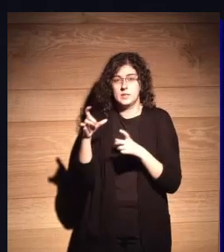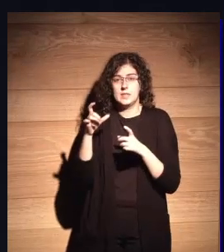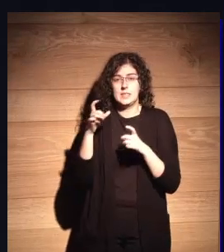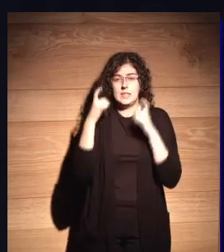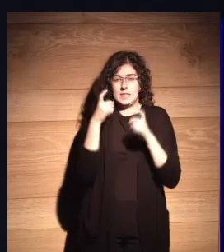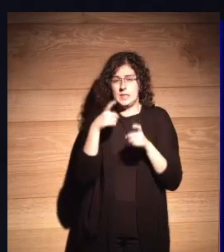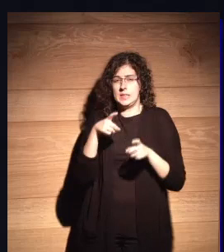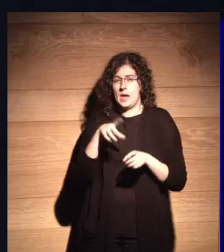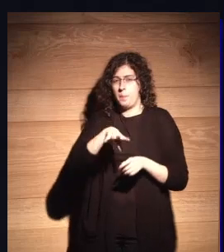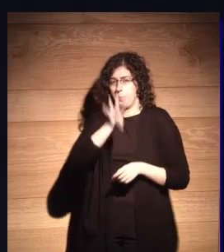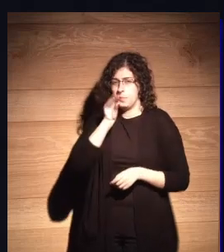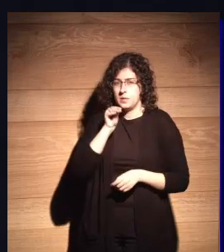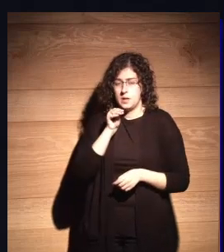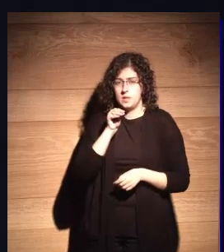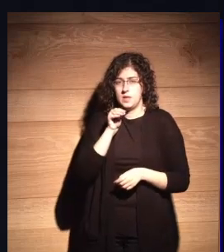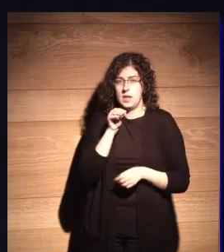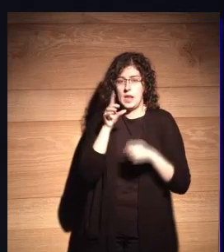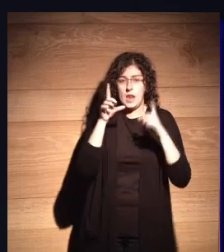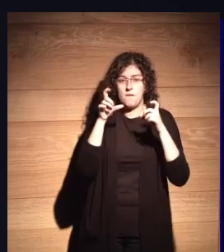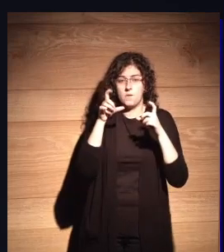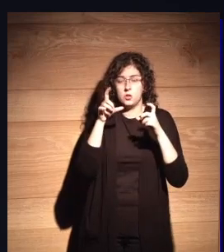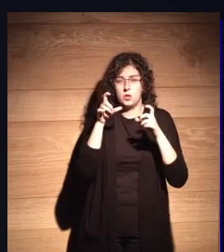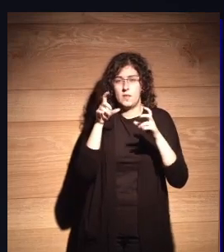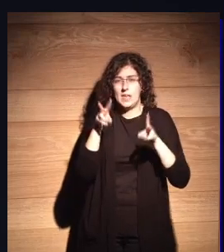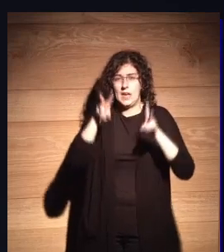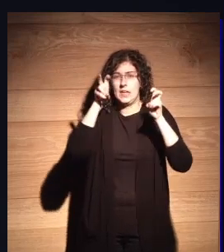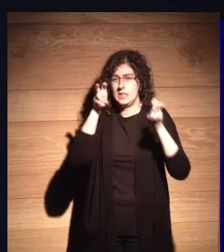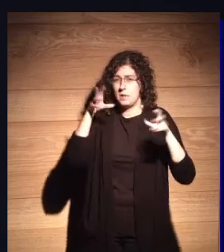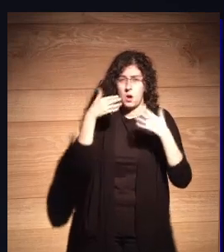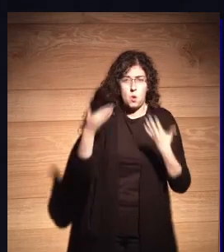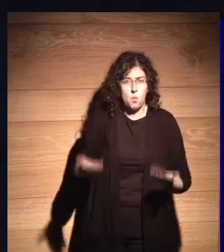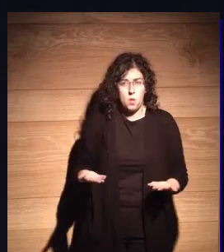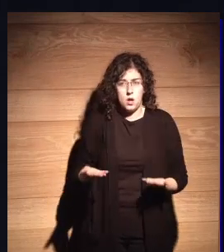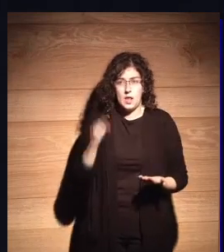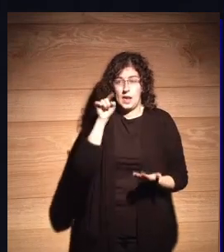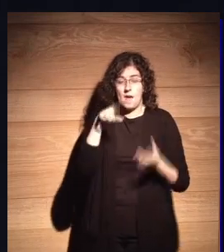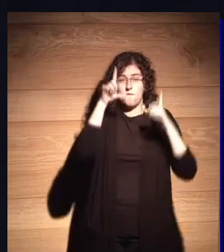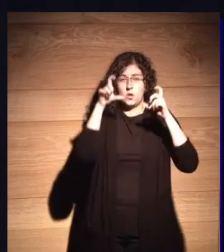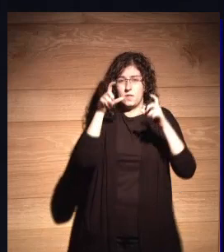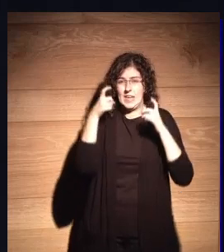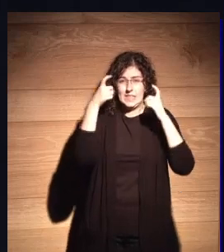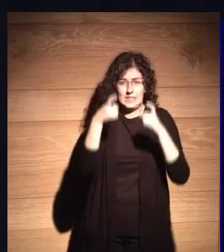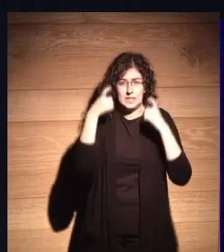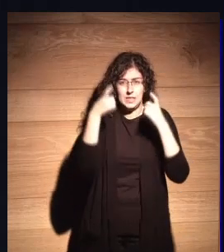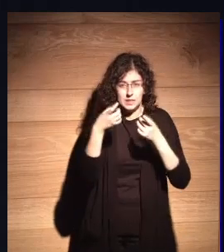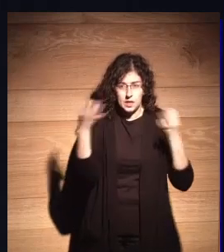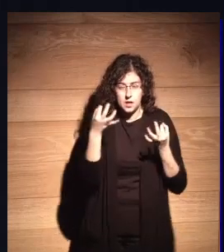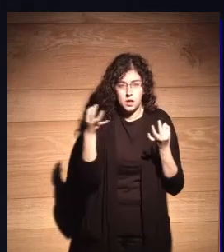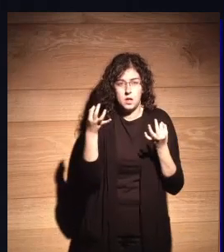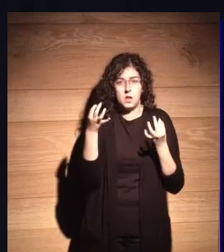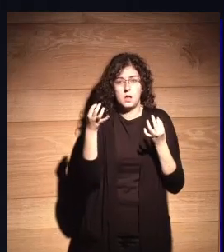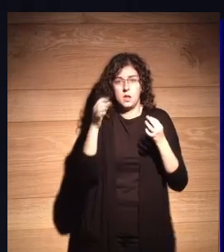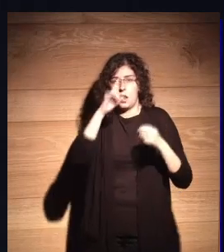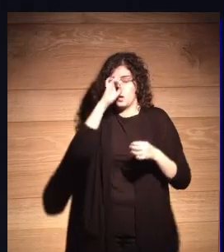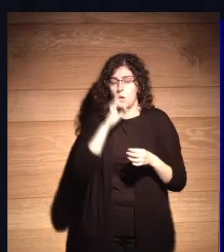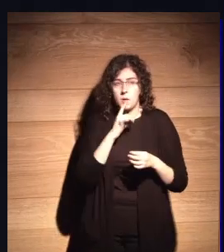is it about this picture which is so great? The light, the composition, the story, what is it? And